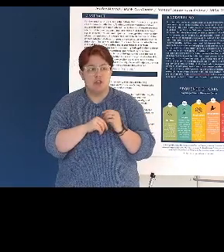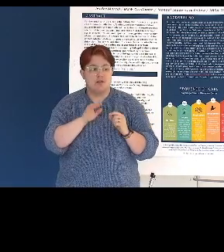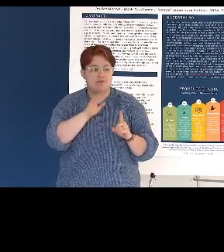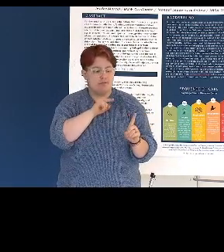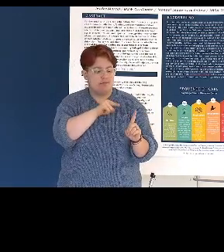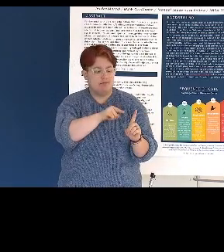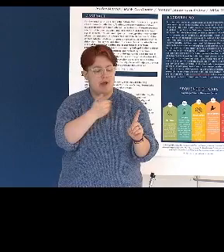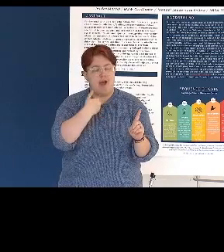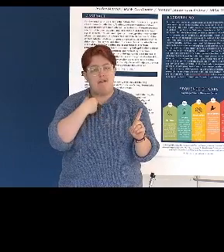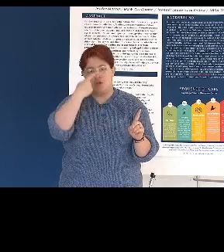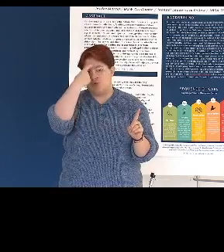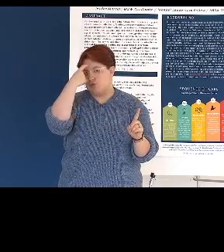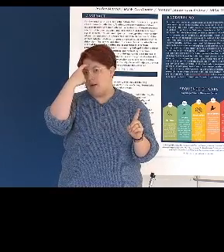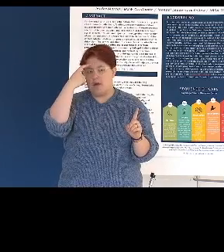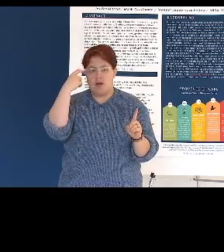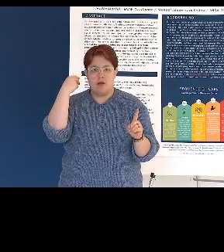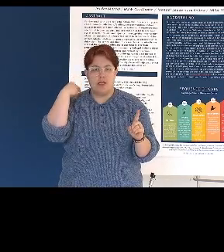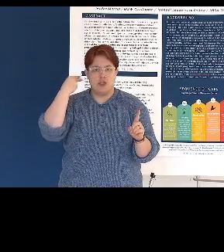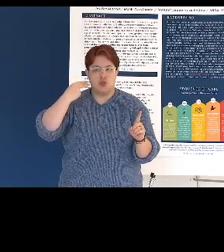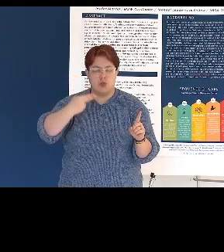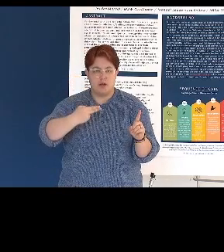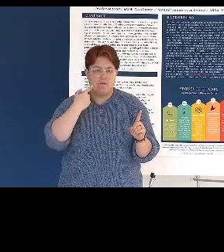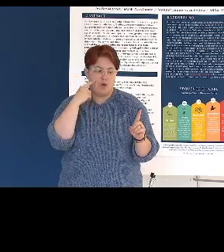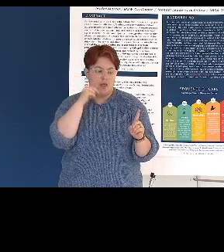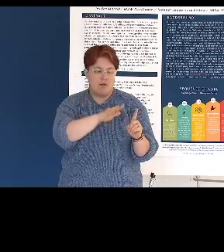this population.